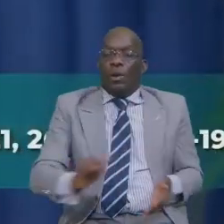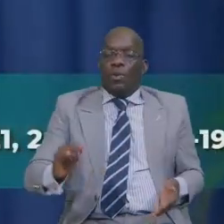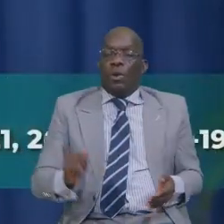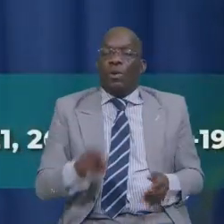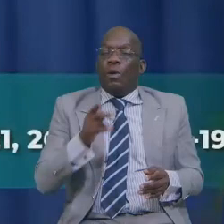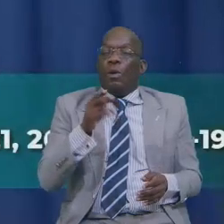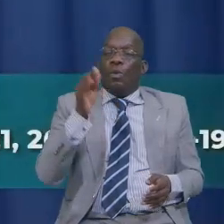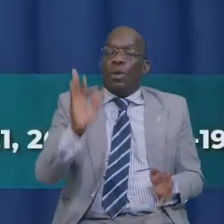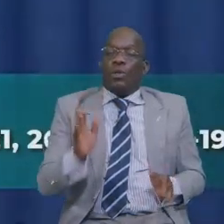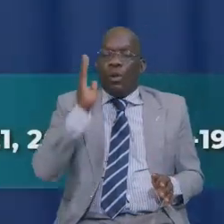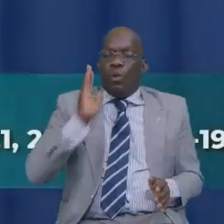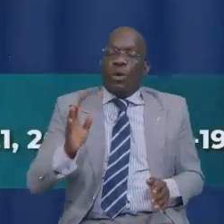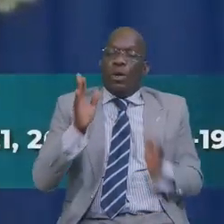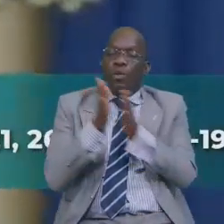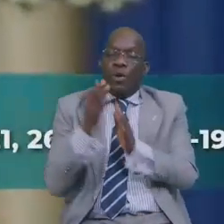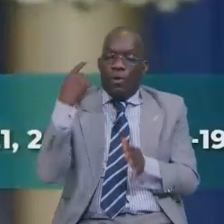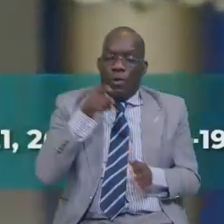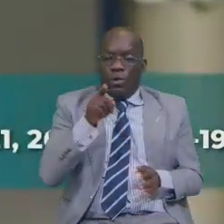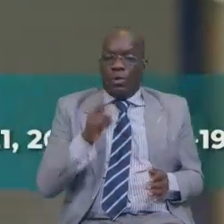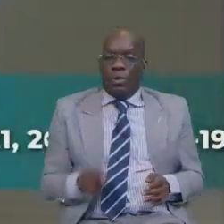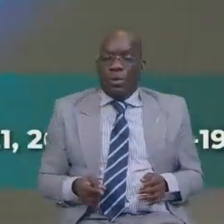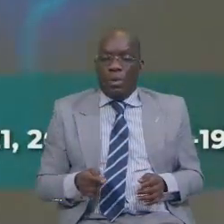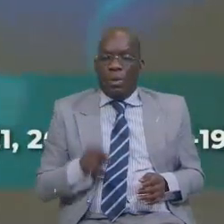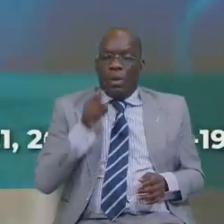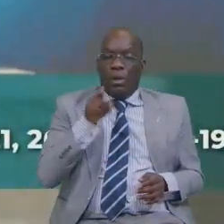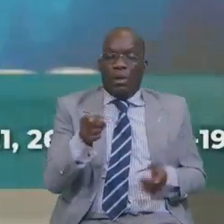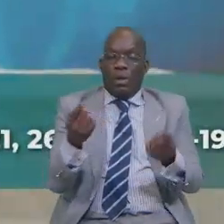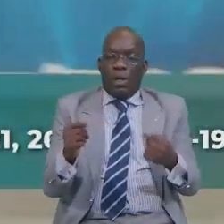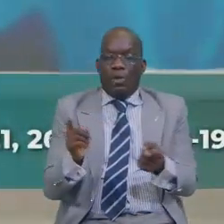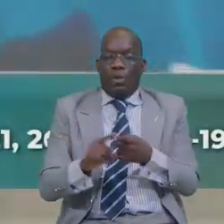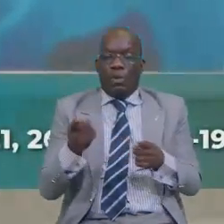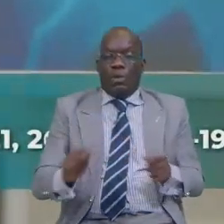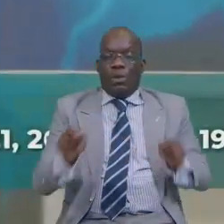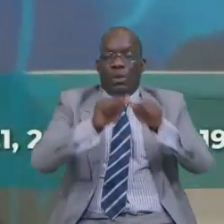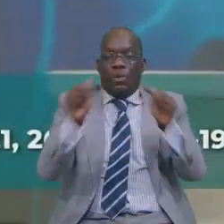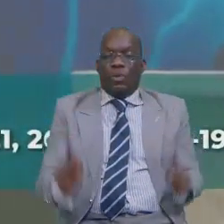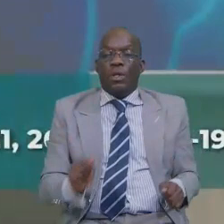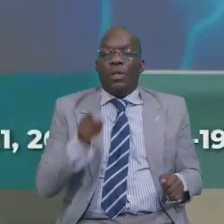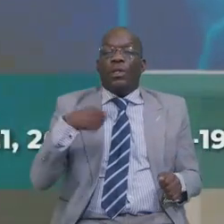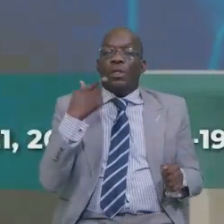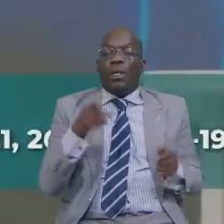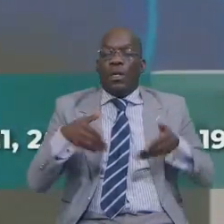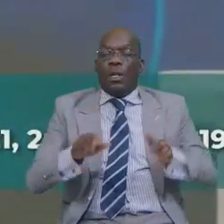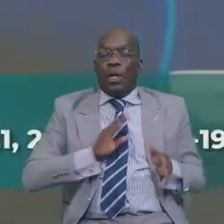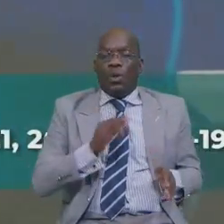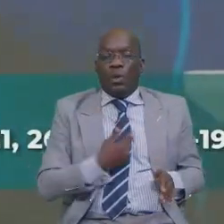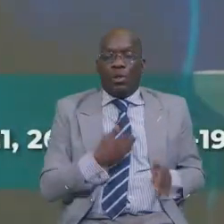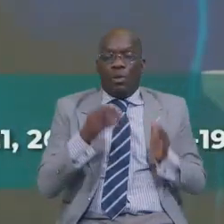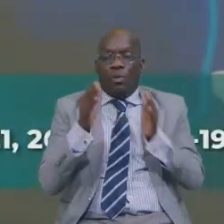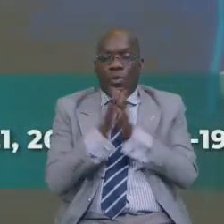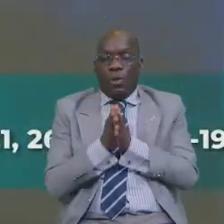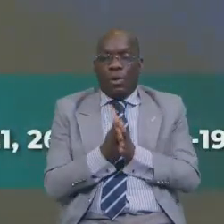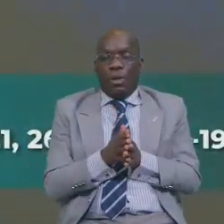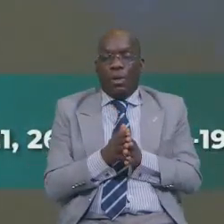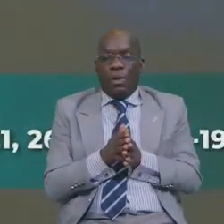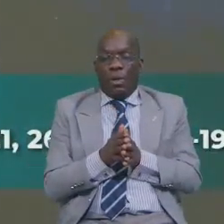you. He came to the pulpit, and he said, let us pray. And then he started praying